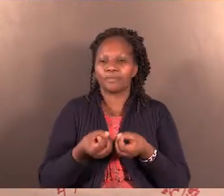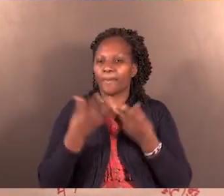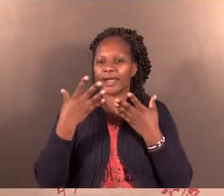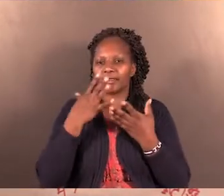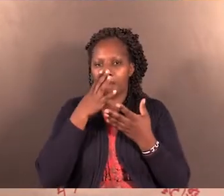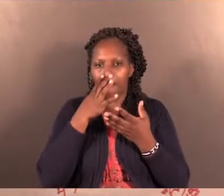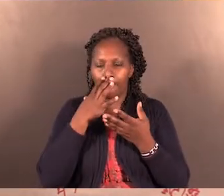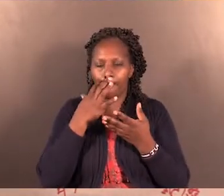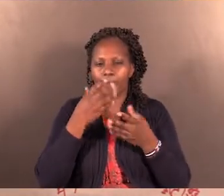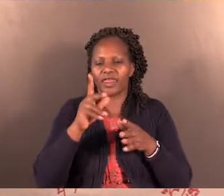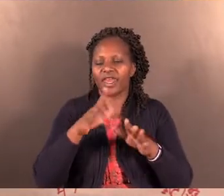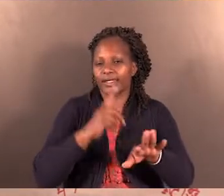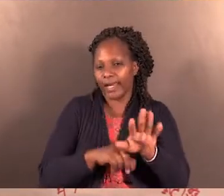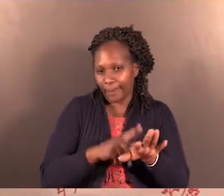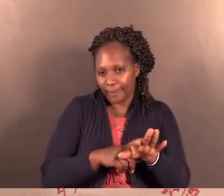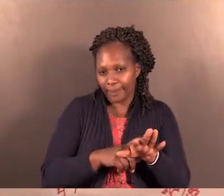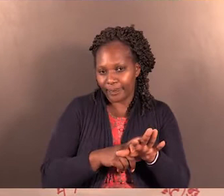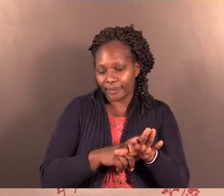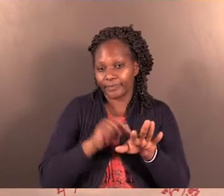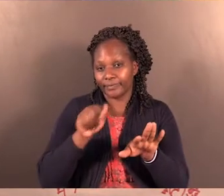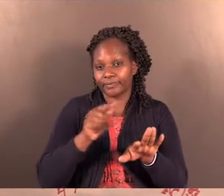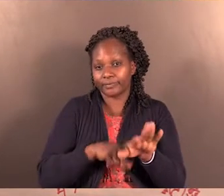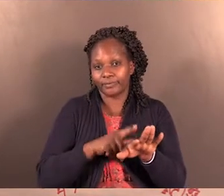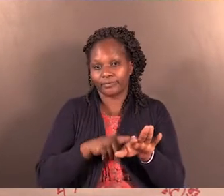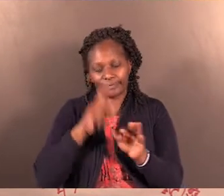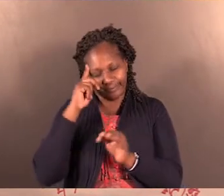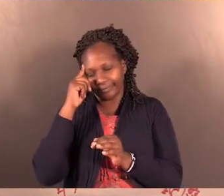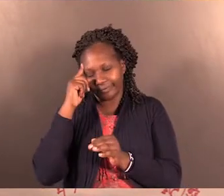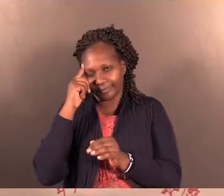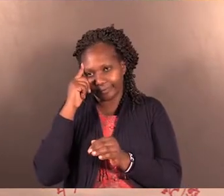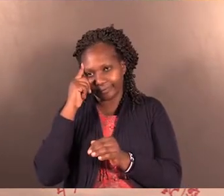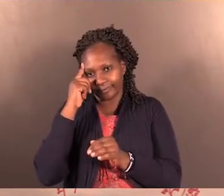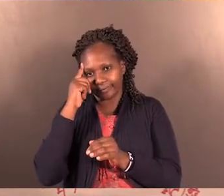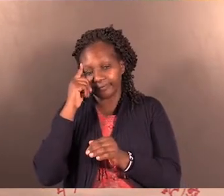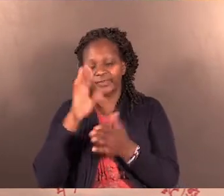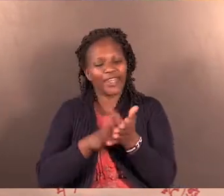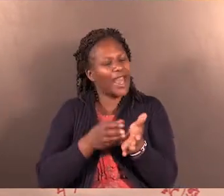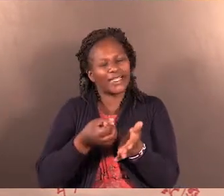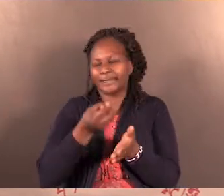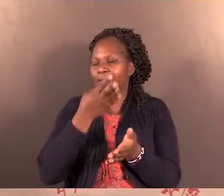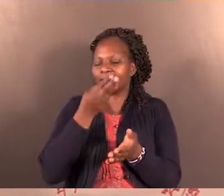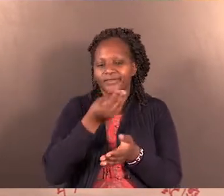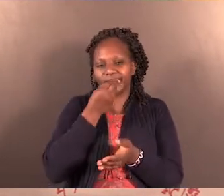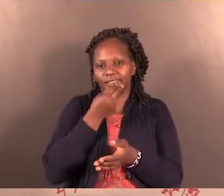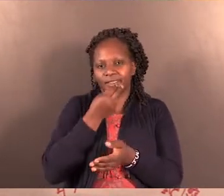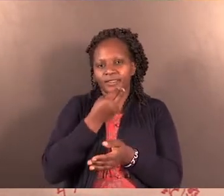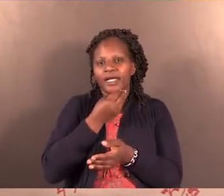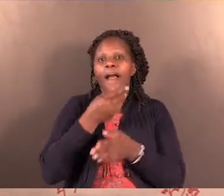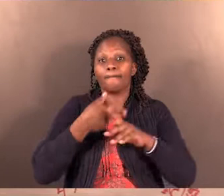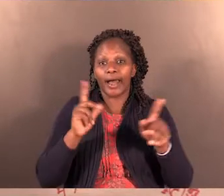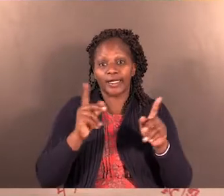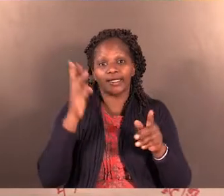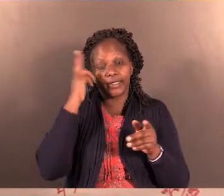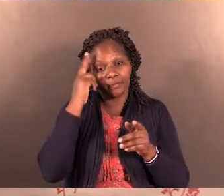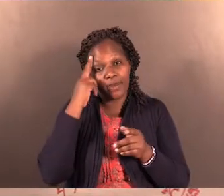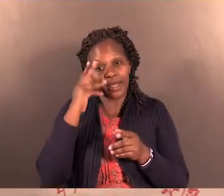expensive, rare foods in their times. Even at this time, you can think of those very expensive and rare foods.